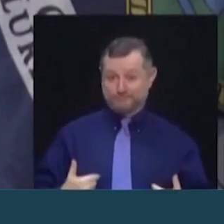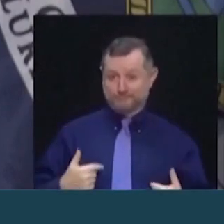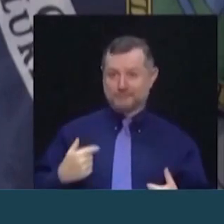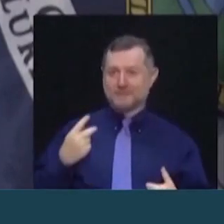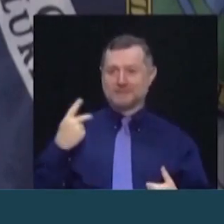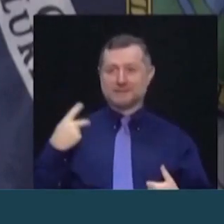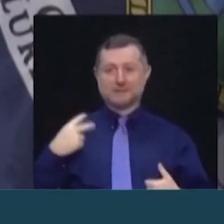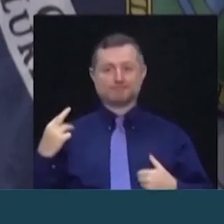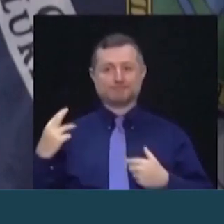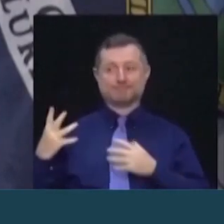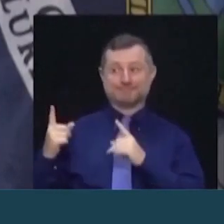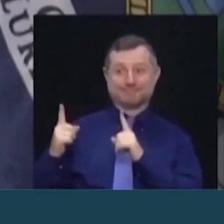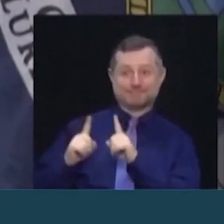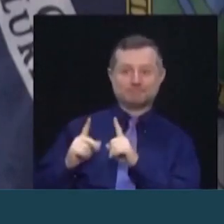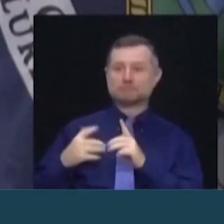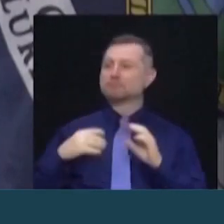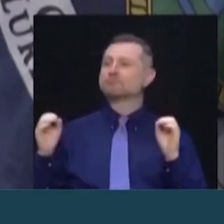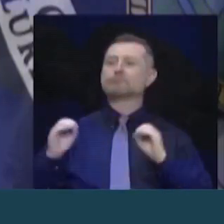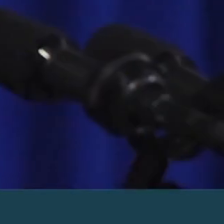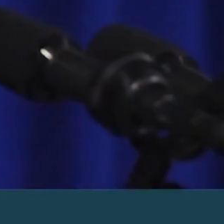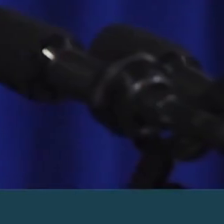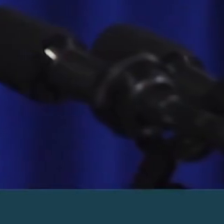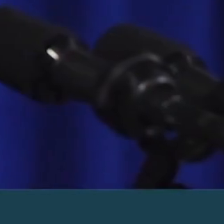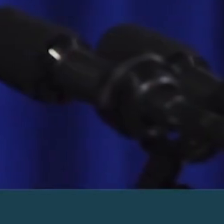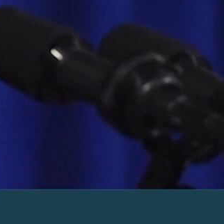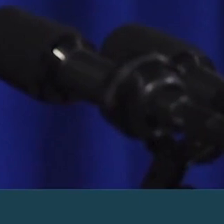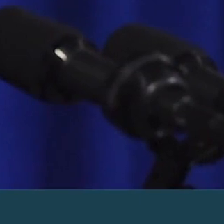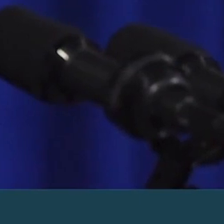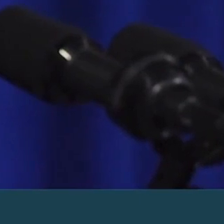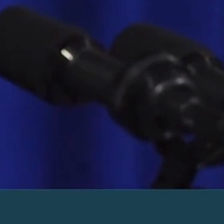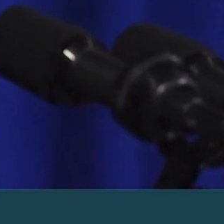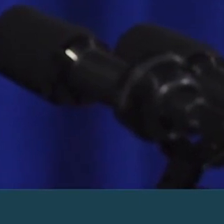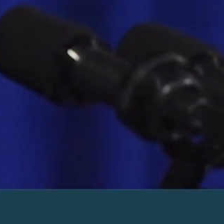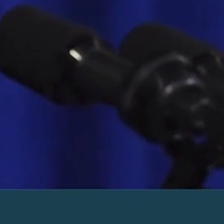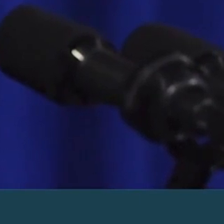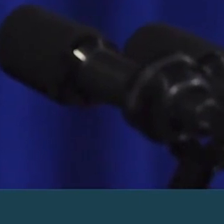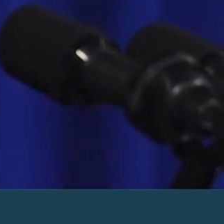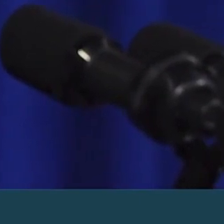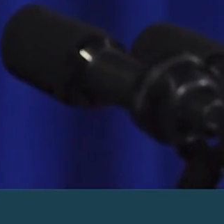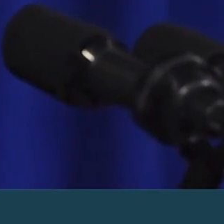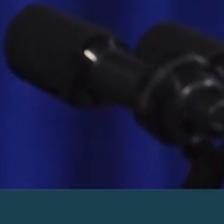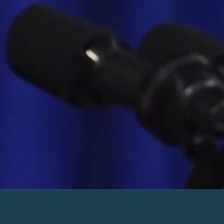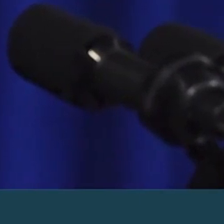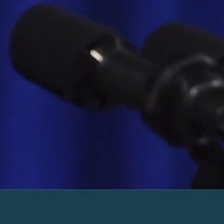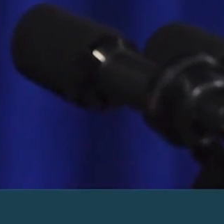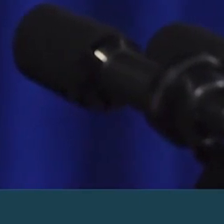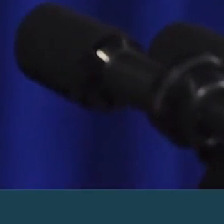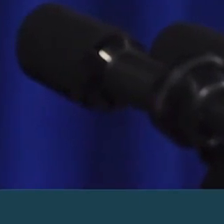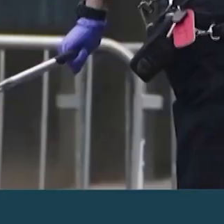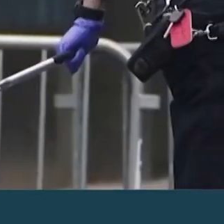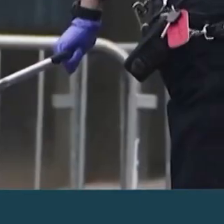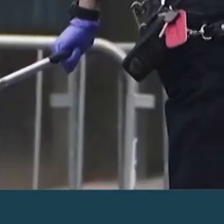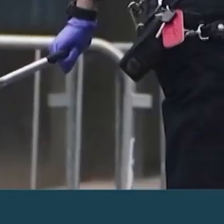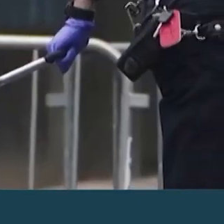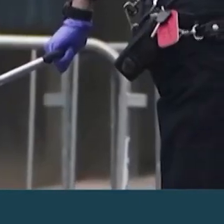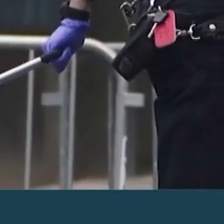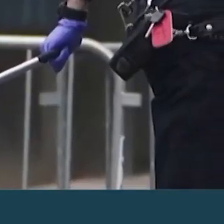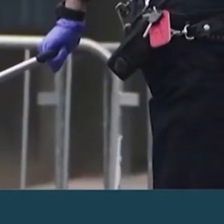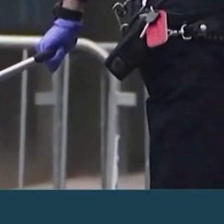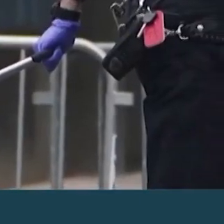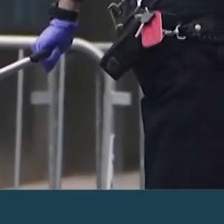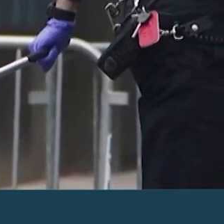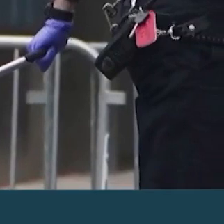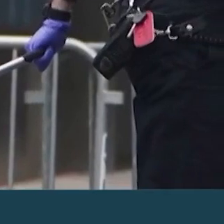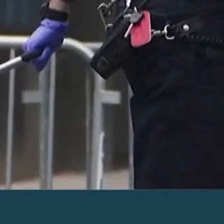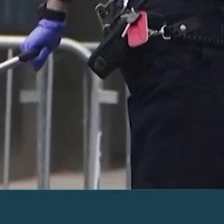physically or otherwise, in terms of much time. As she prepares to take the helm, Hochul said she would spend the next 2 weeks evaluating